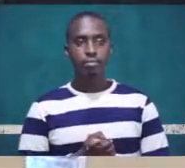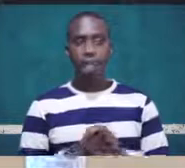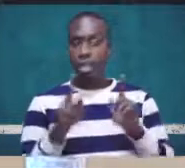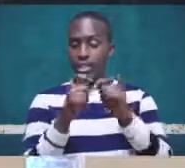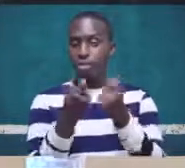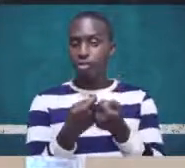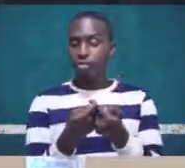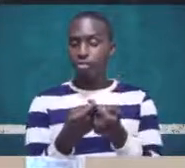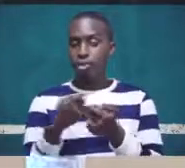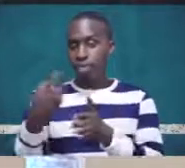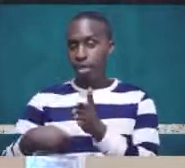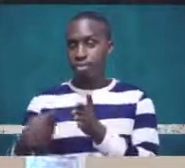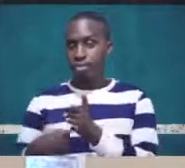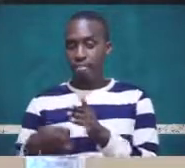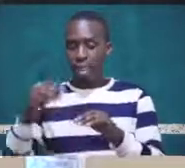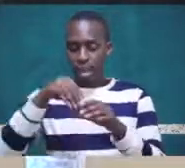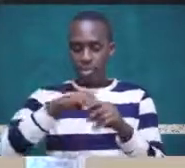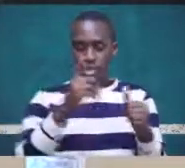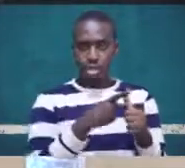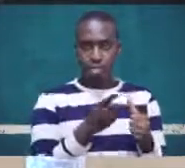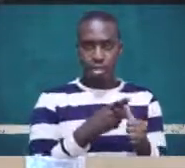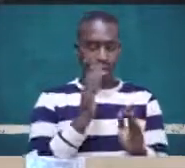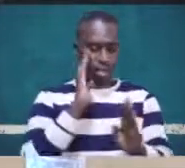one called the direct